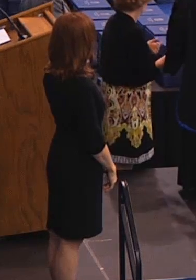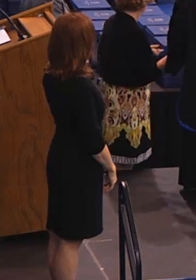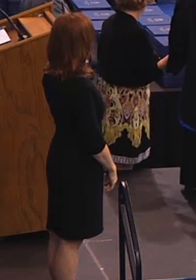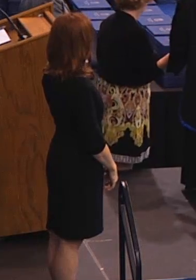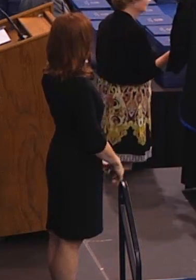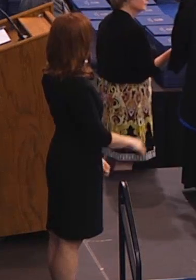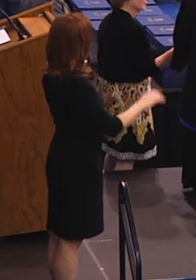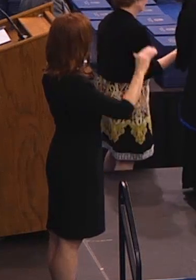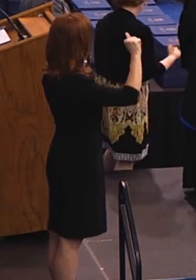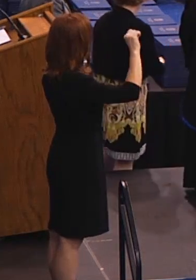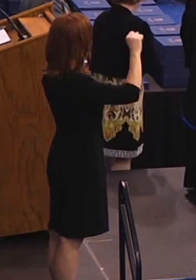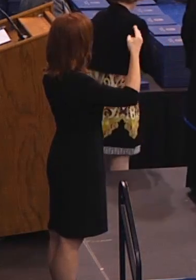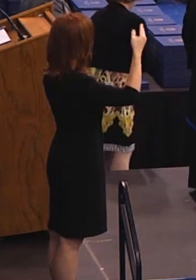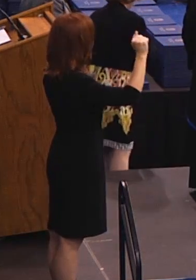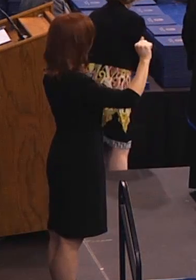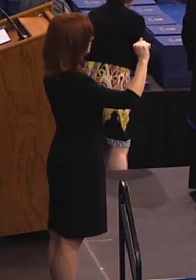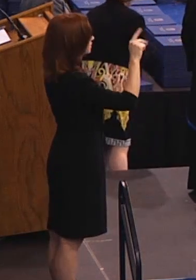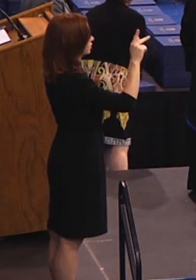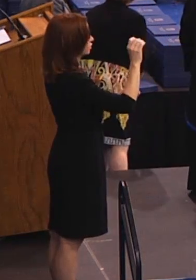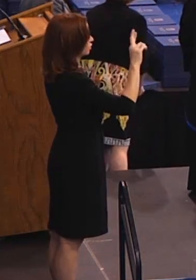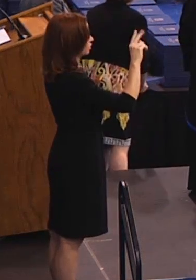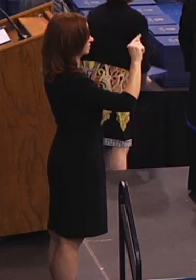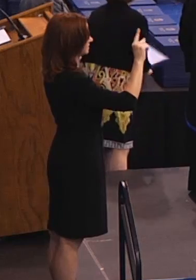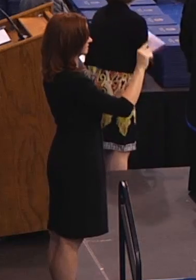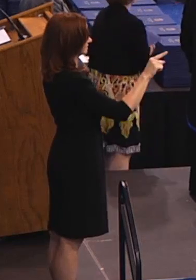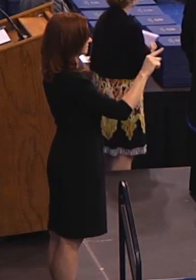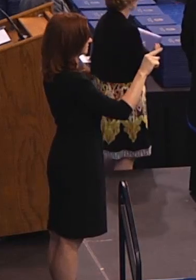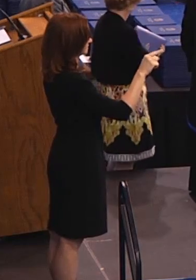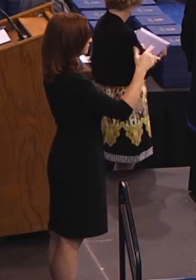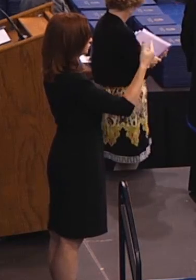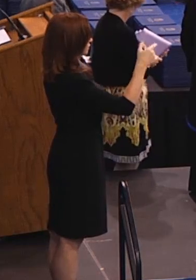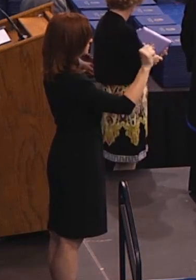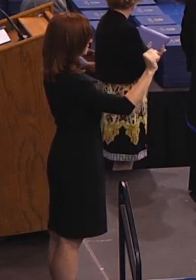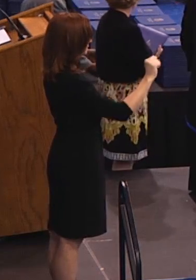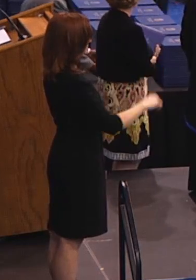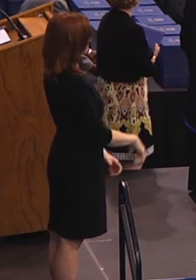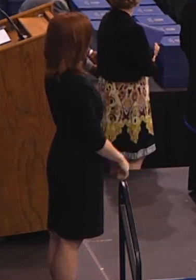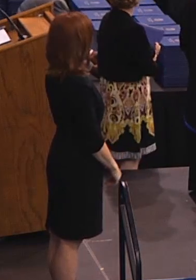Aisha Michelle Ortiz, General Studies.